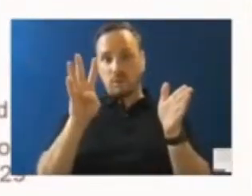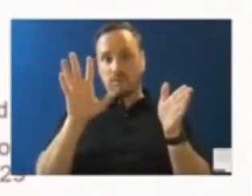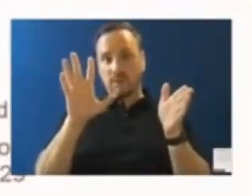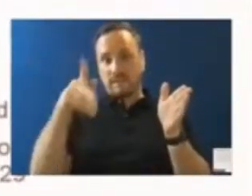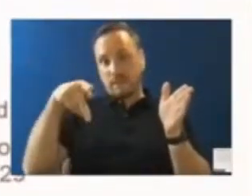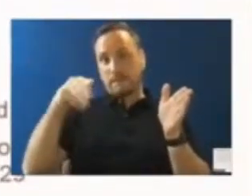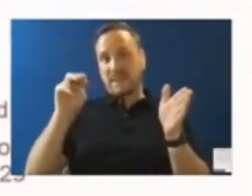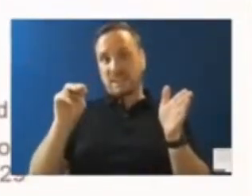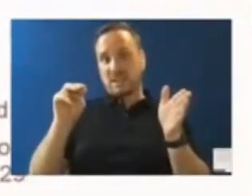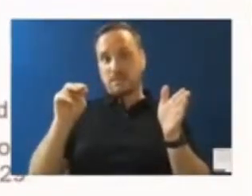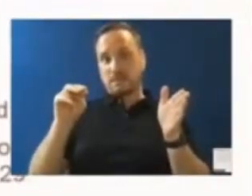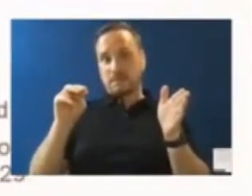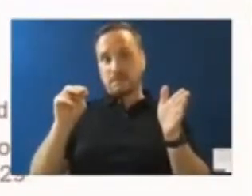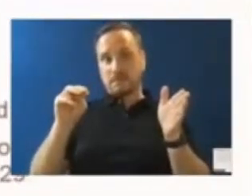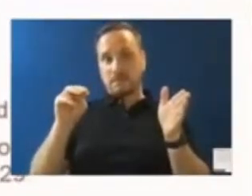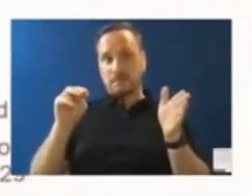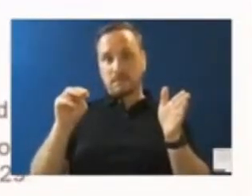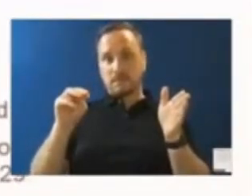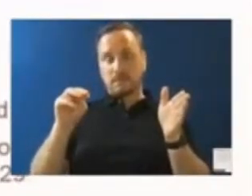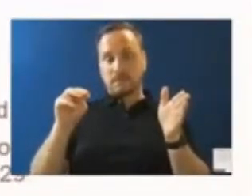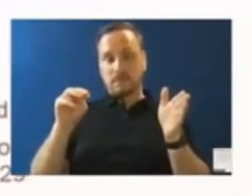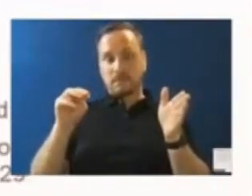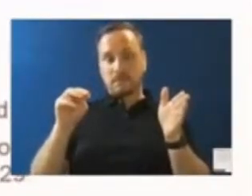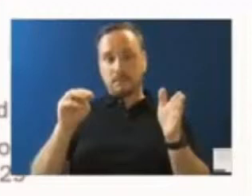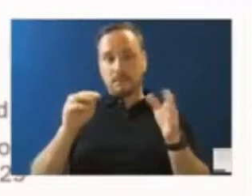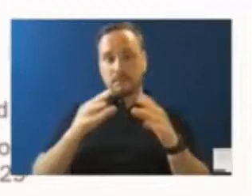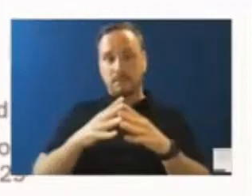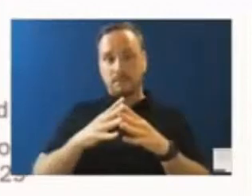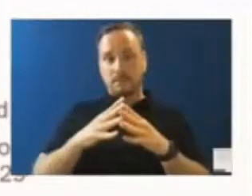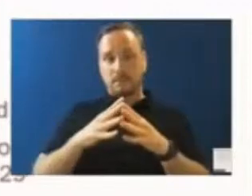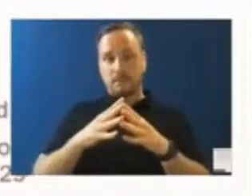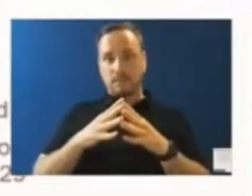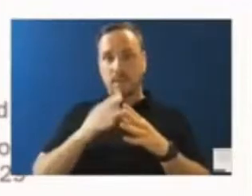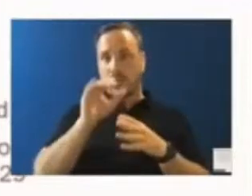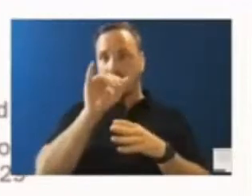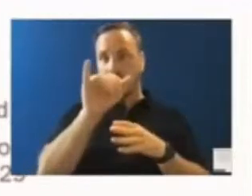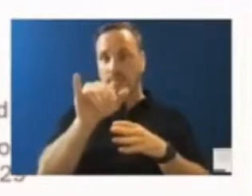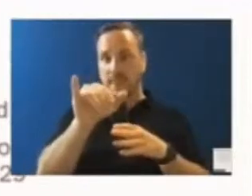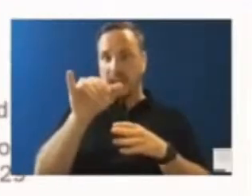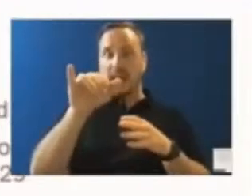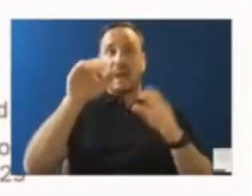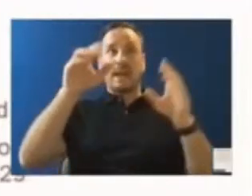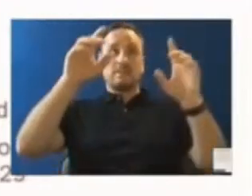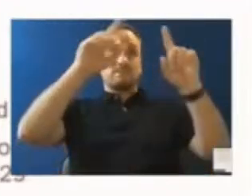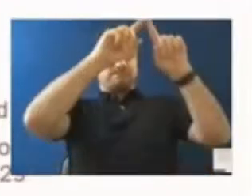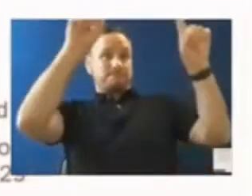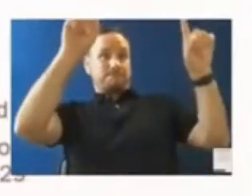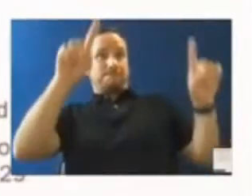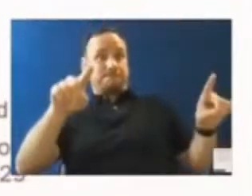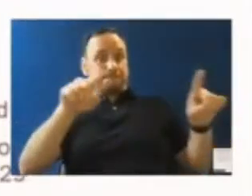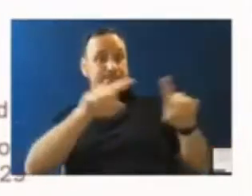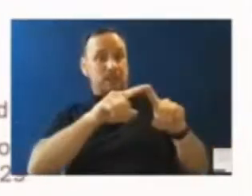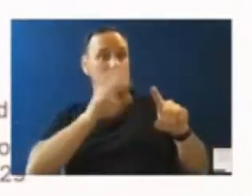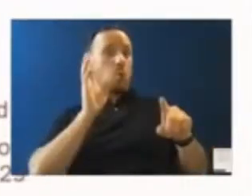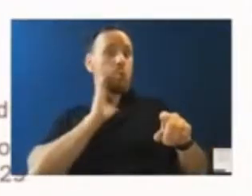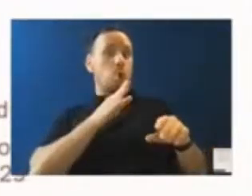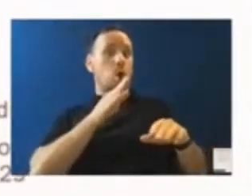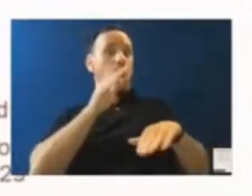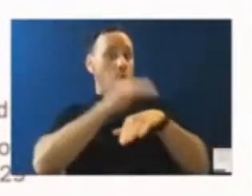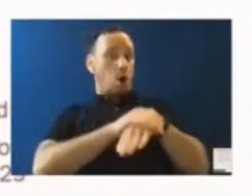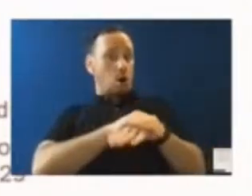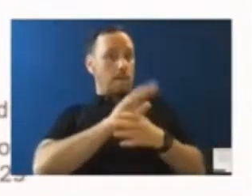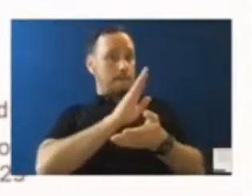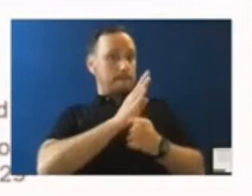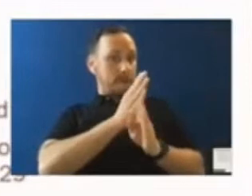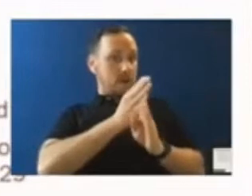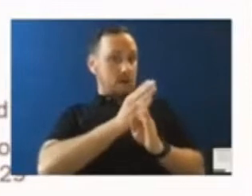of the screen will be displayed in every school bus just to remind students to keep one per seat, that hand sanitizer